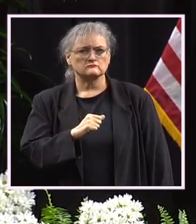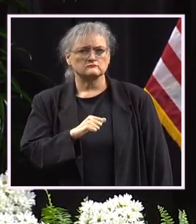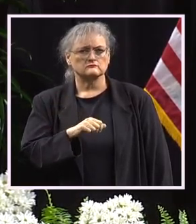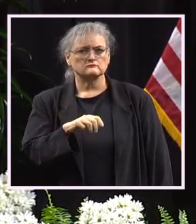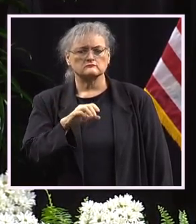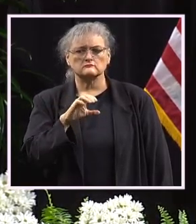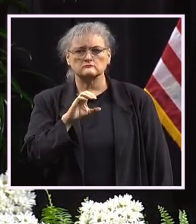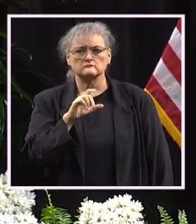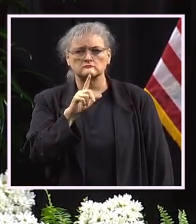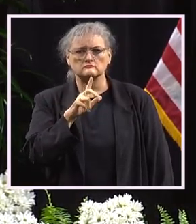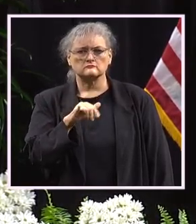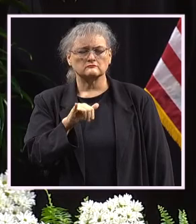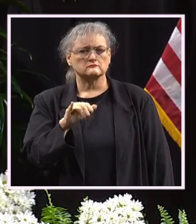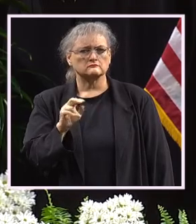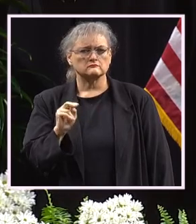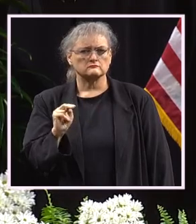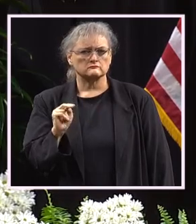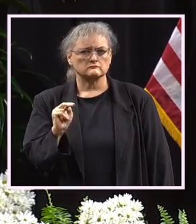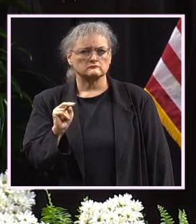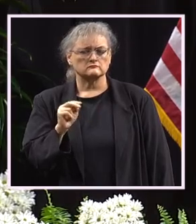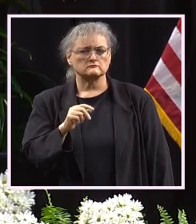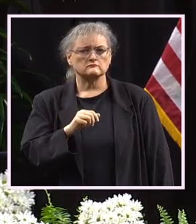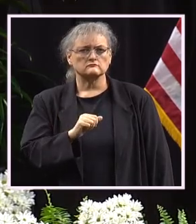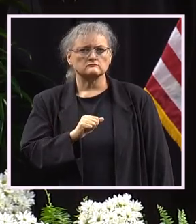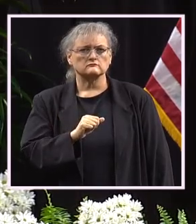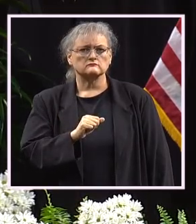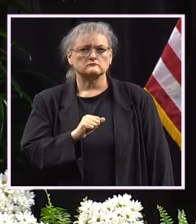Clay Neighbors.